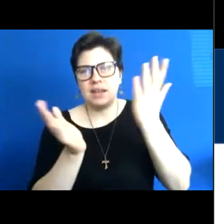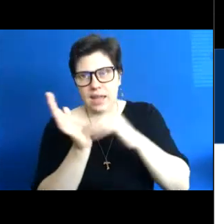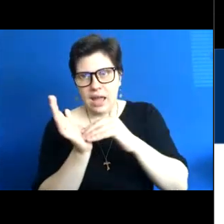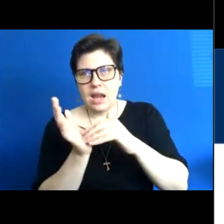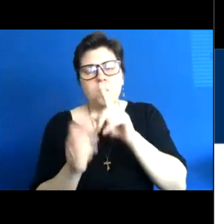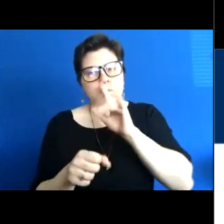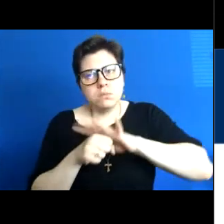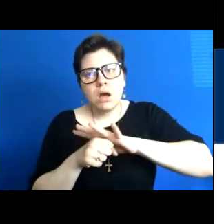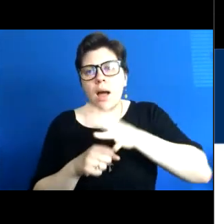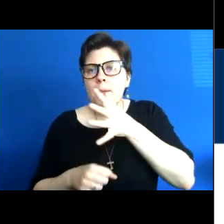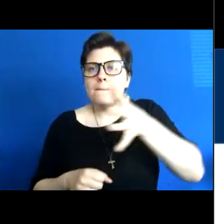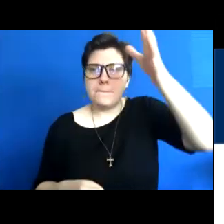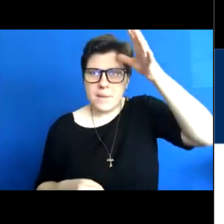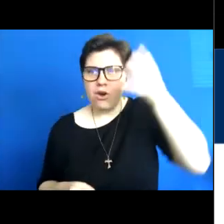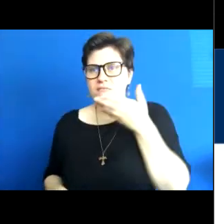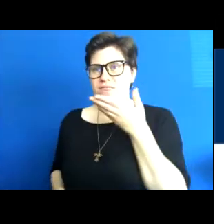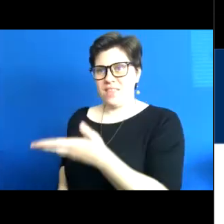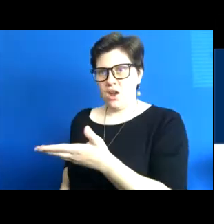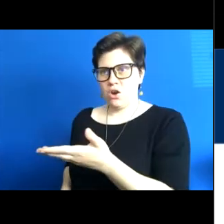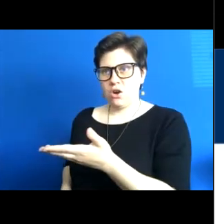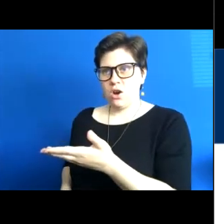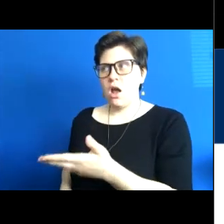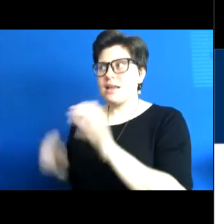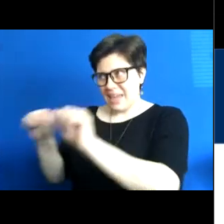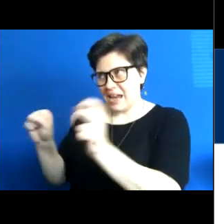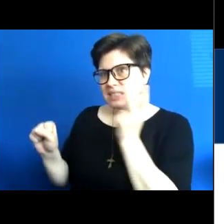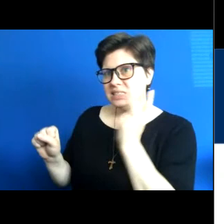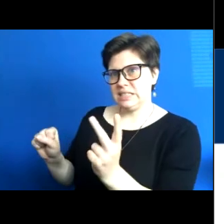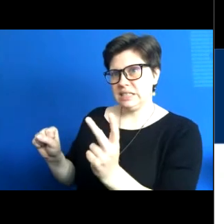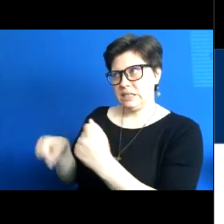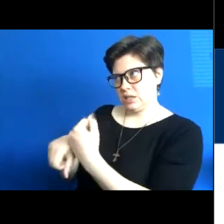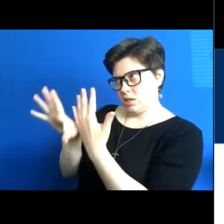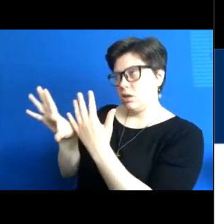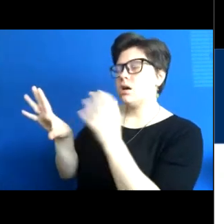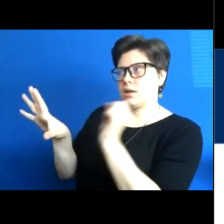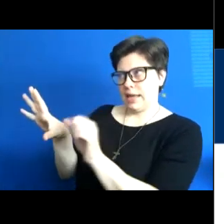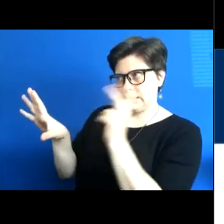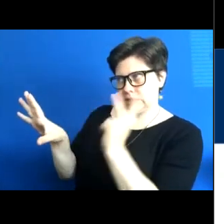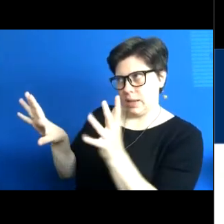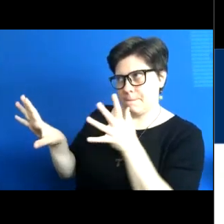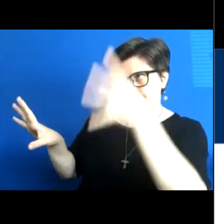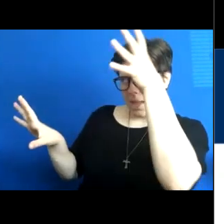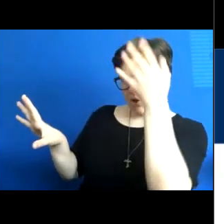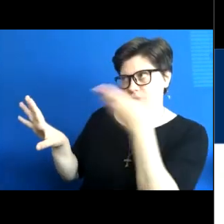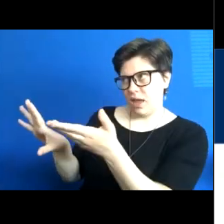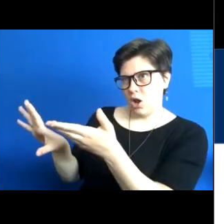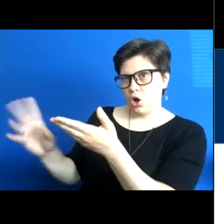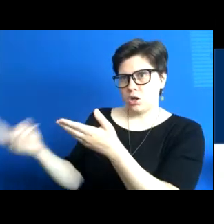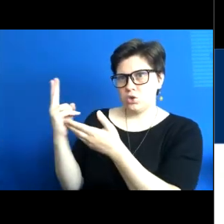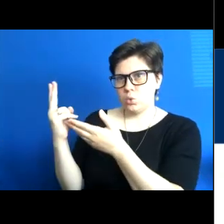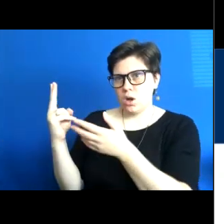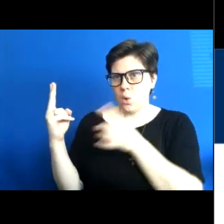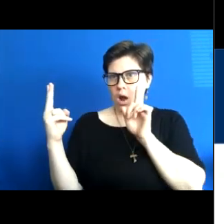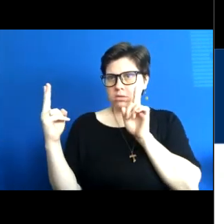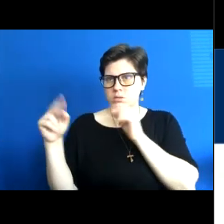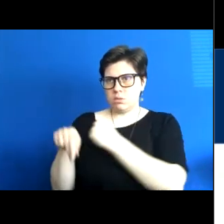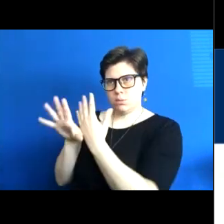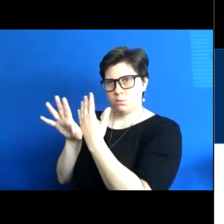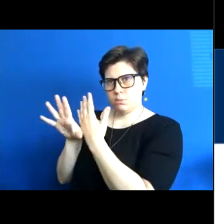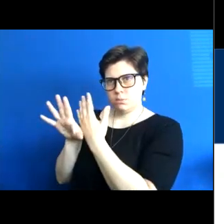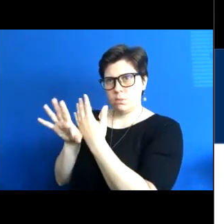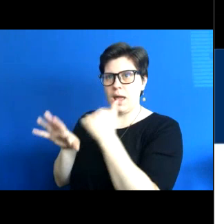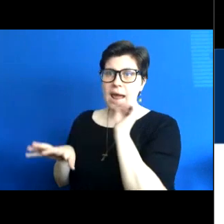sure the parent, again, is in the background as well, verifying they are there. Because of course, with American Sign Language,